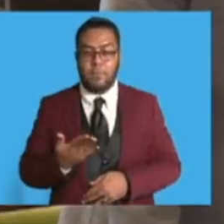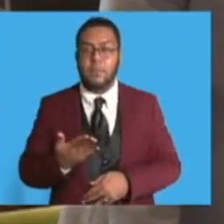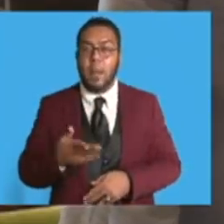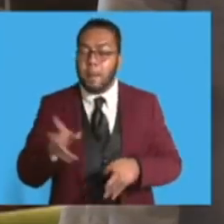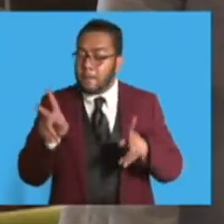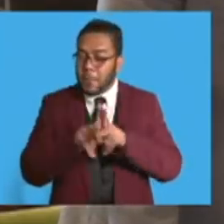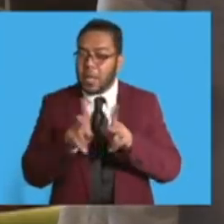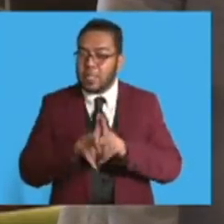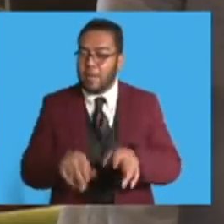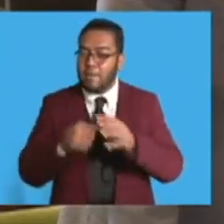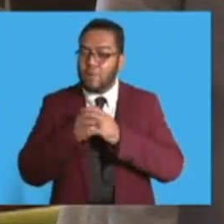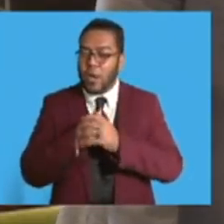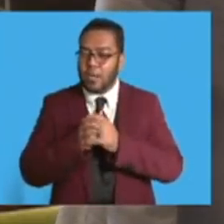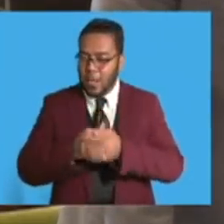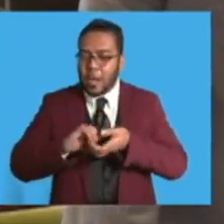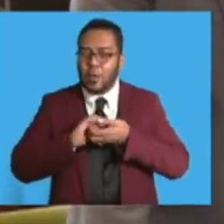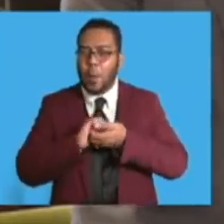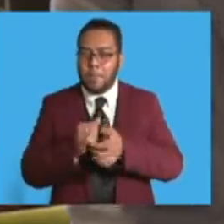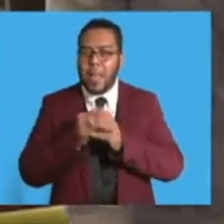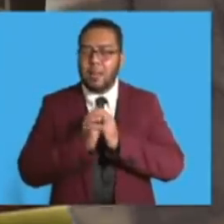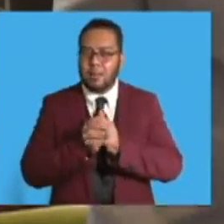partner, friend, and companion.